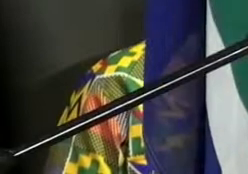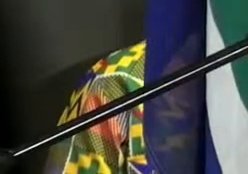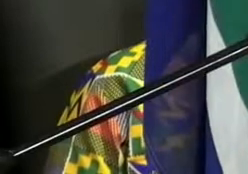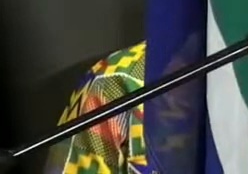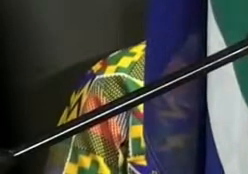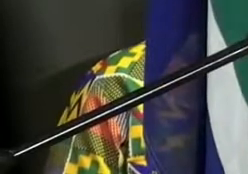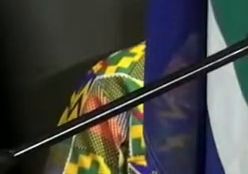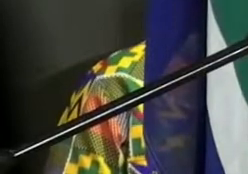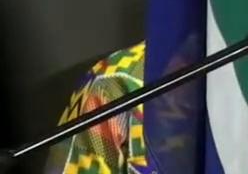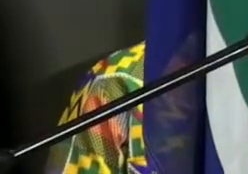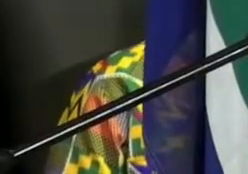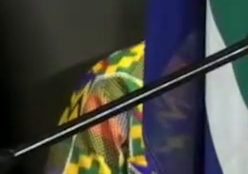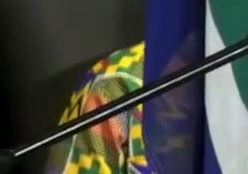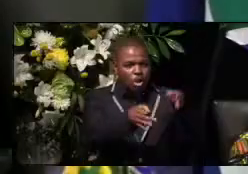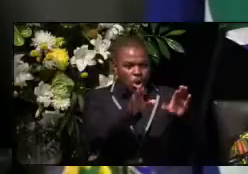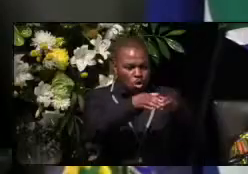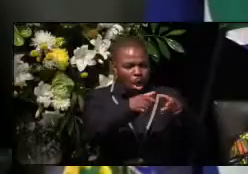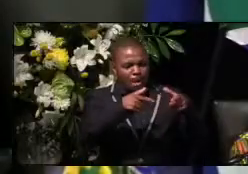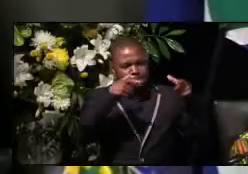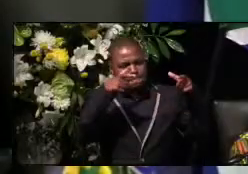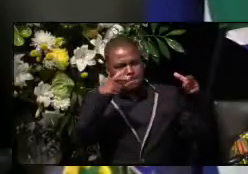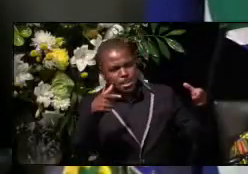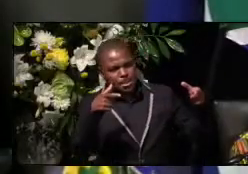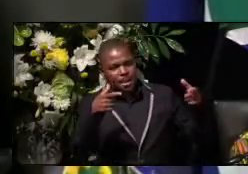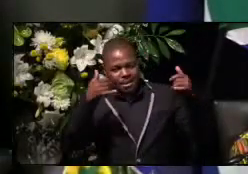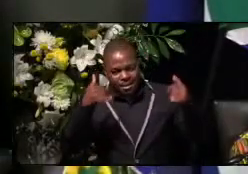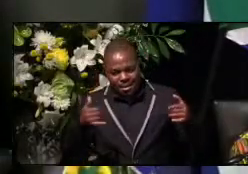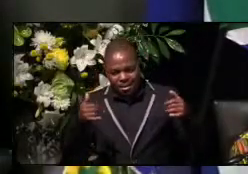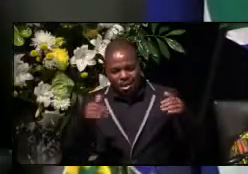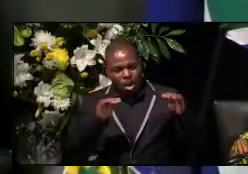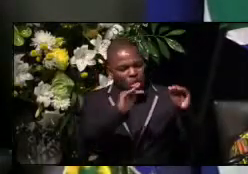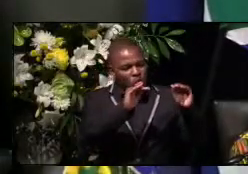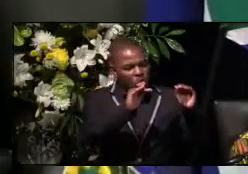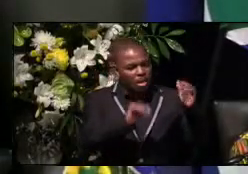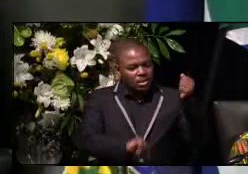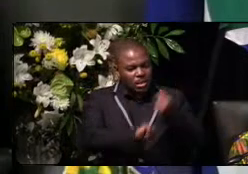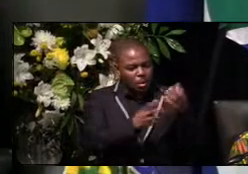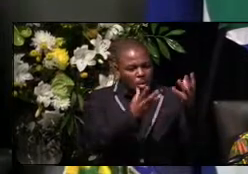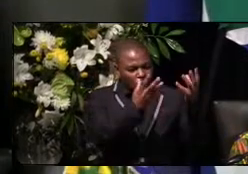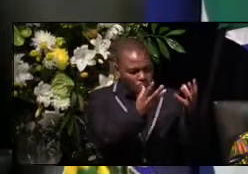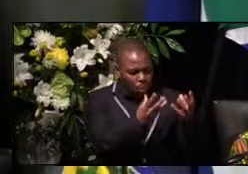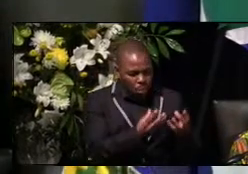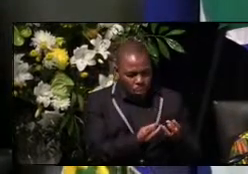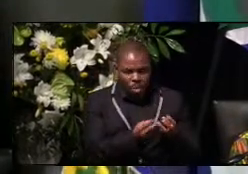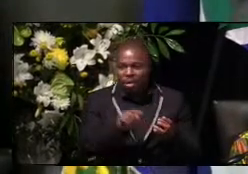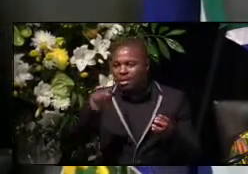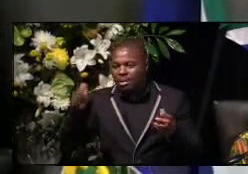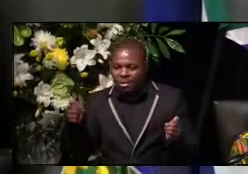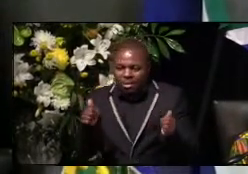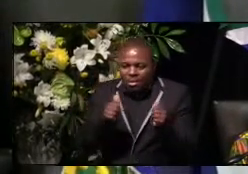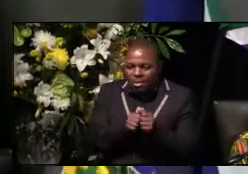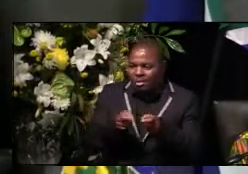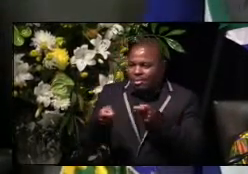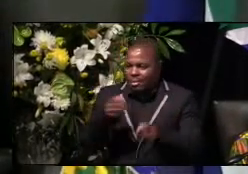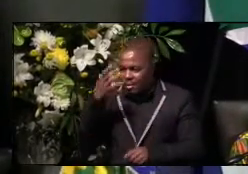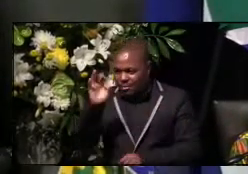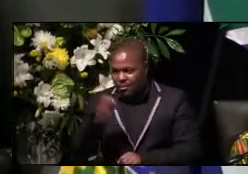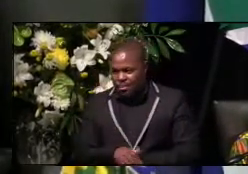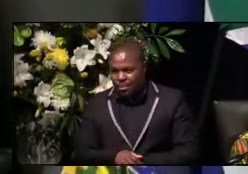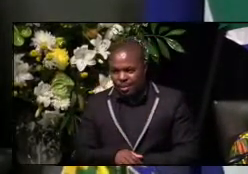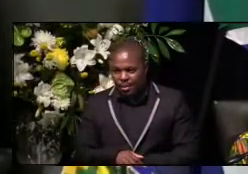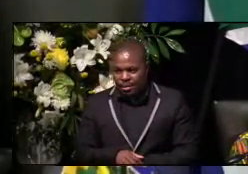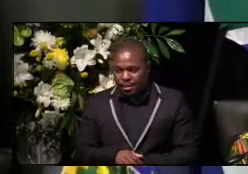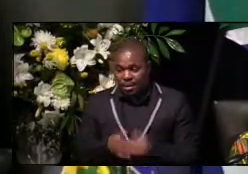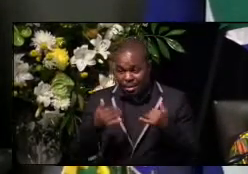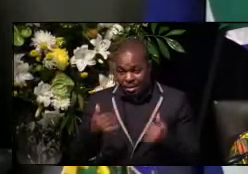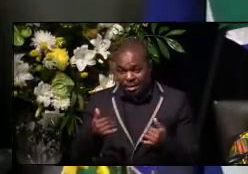party to a situation of Coalition governments and the notion of recovery or rebuilding which